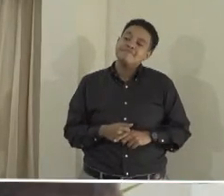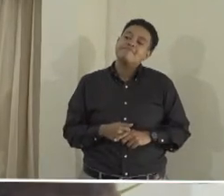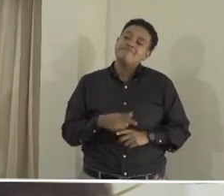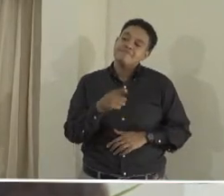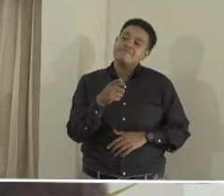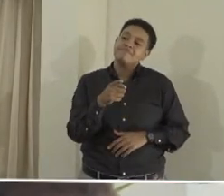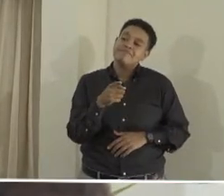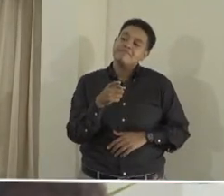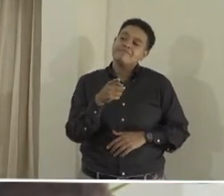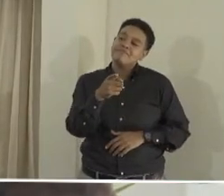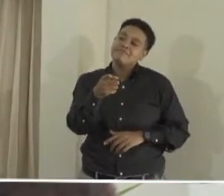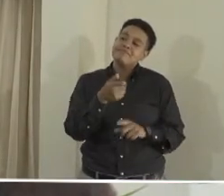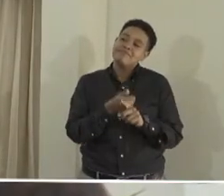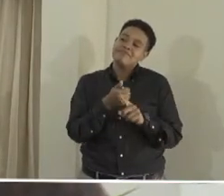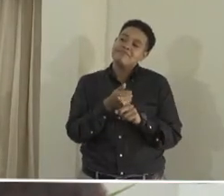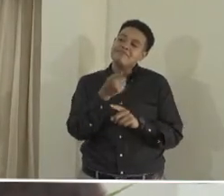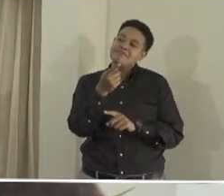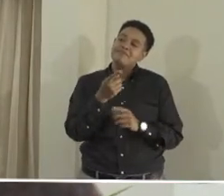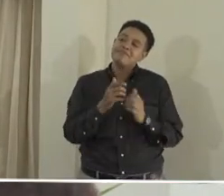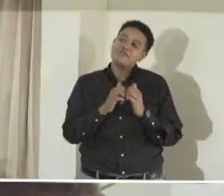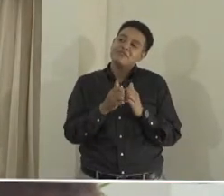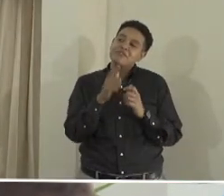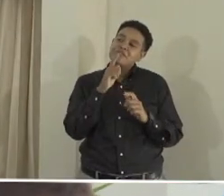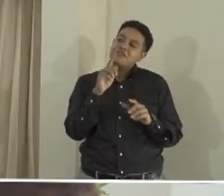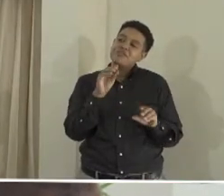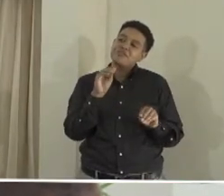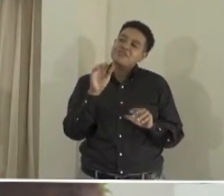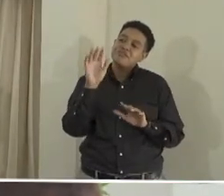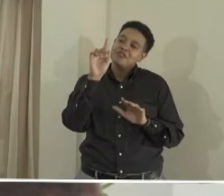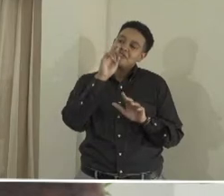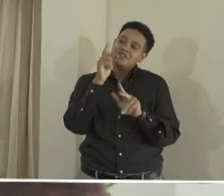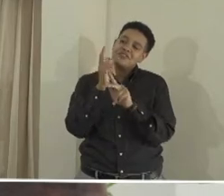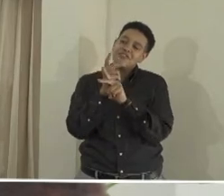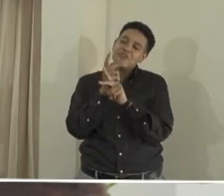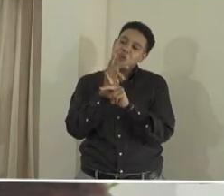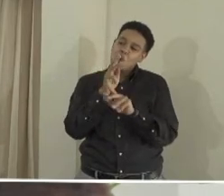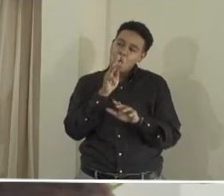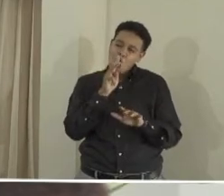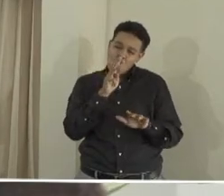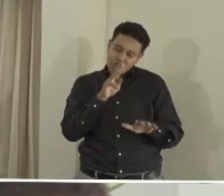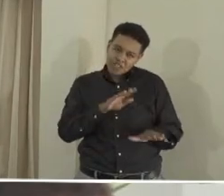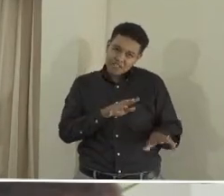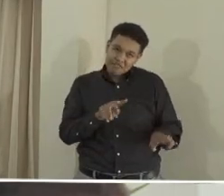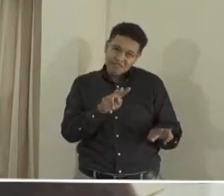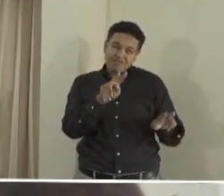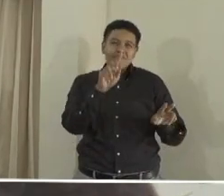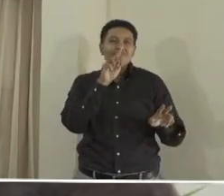Waters,